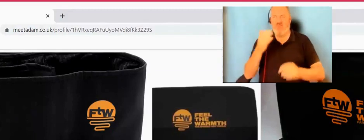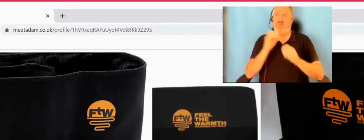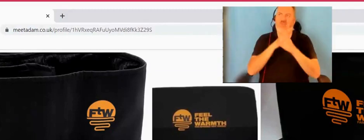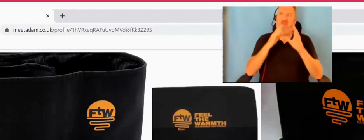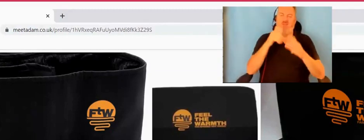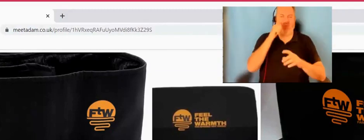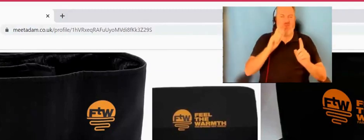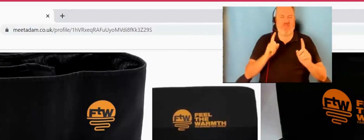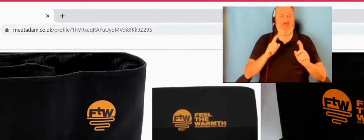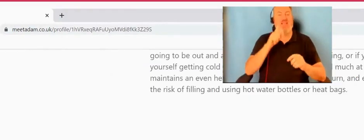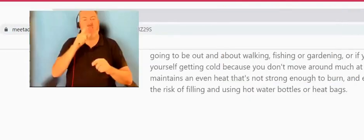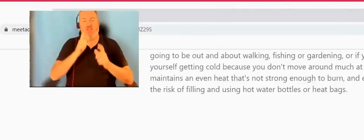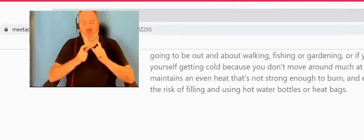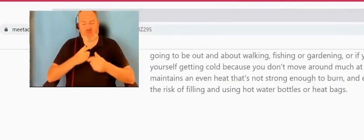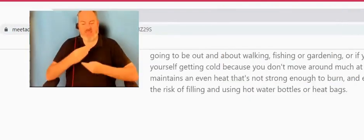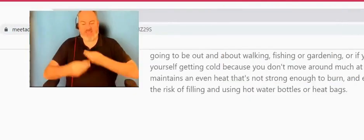what it is.